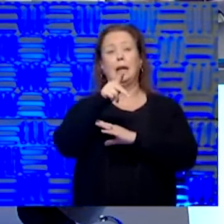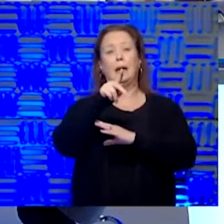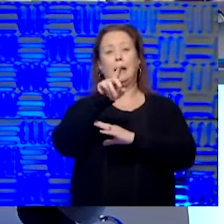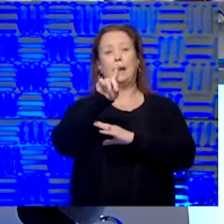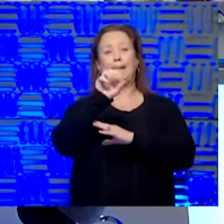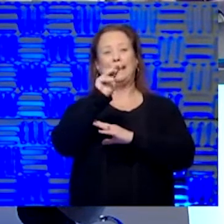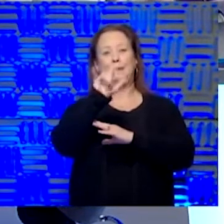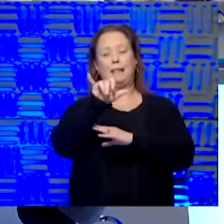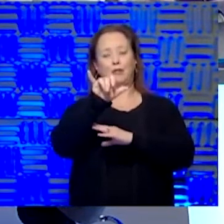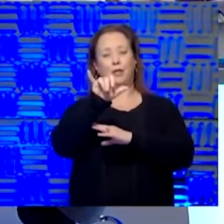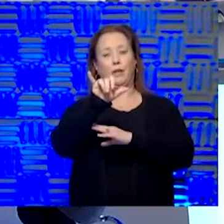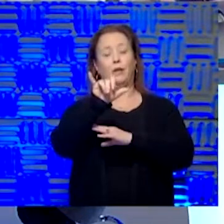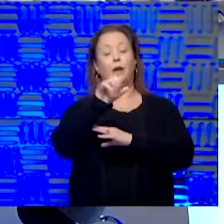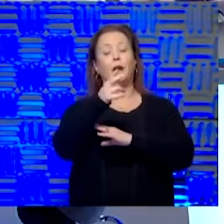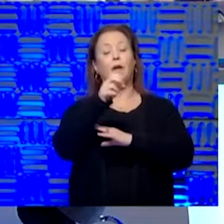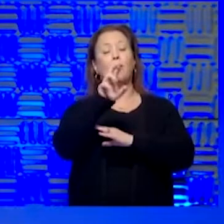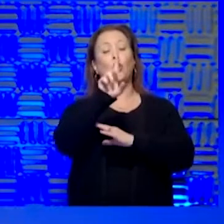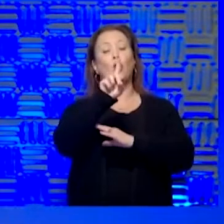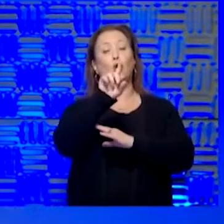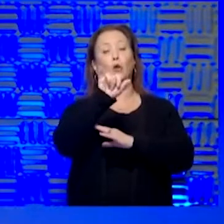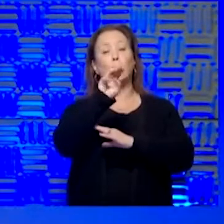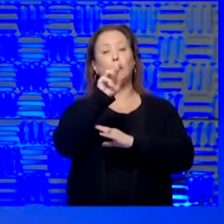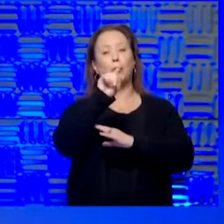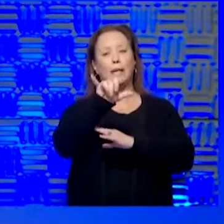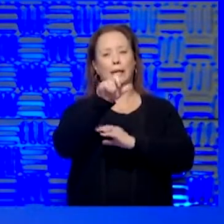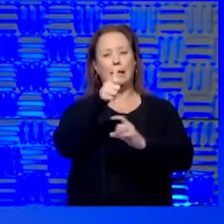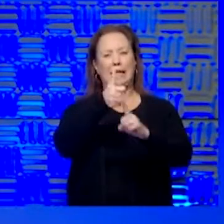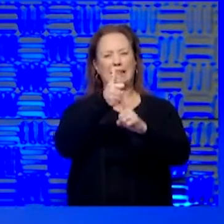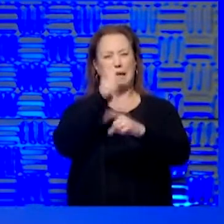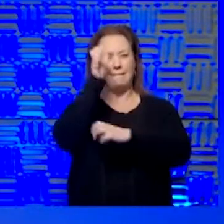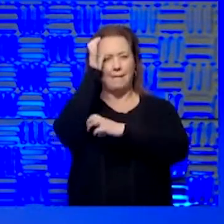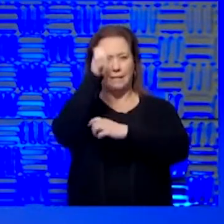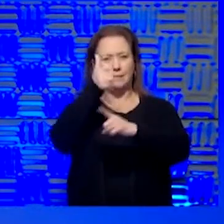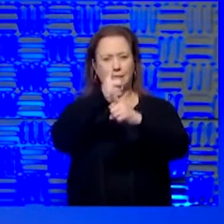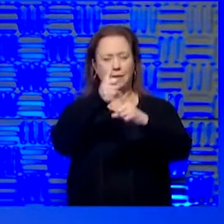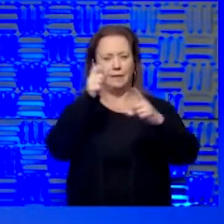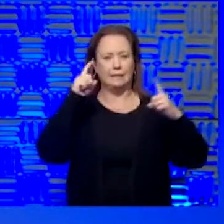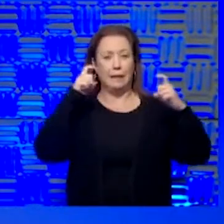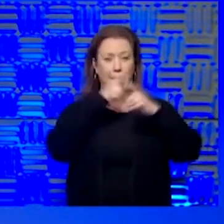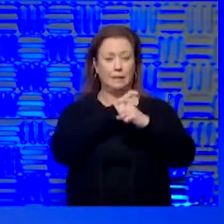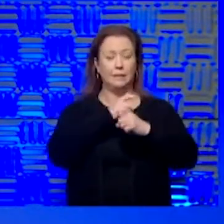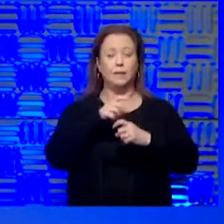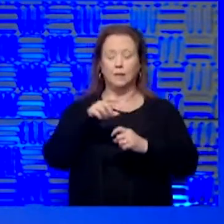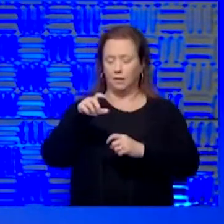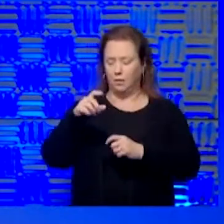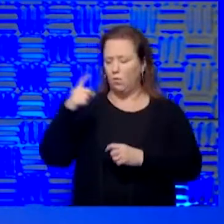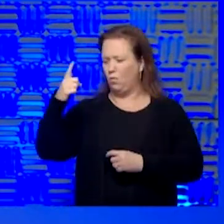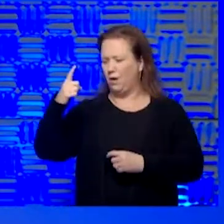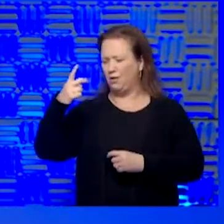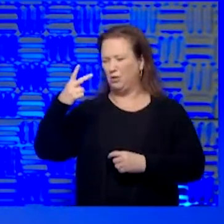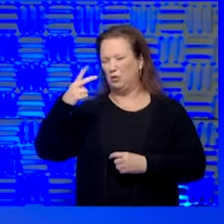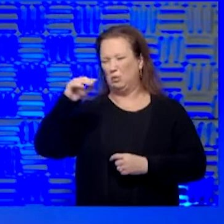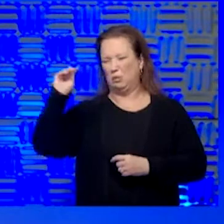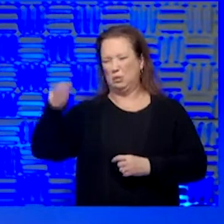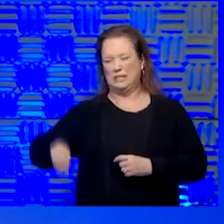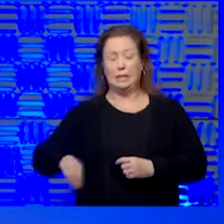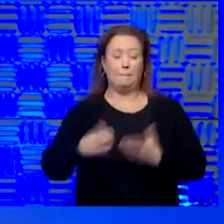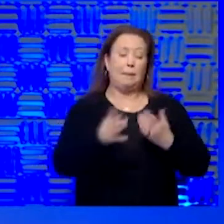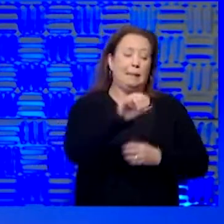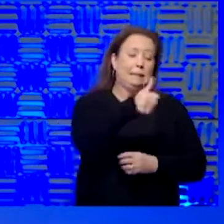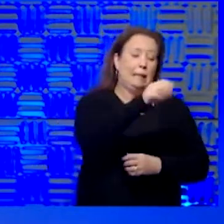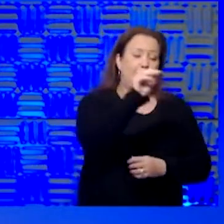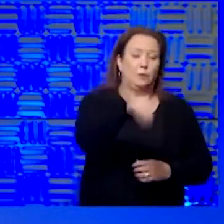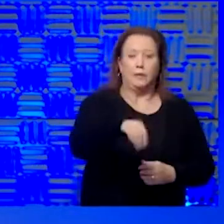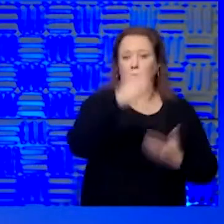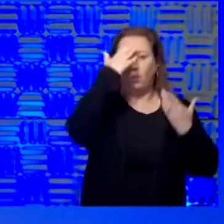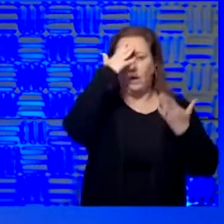herd immunity is simple, but it's also complex. It's not, as we just heard from Dr. Stites, maybe 1% to 2%, maybe 10%. We